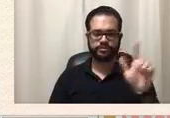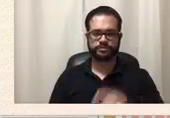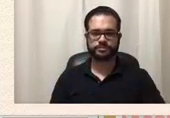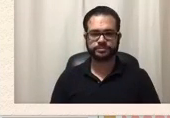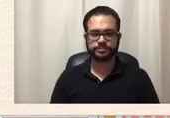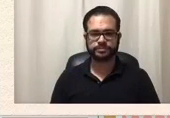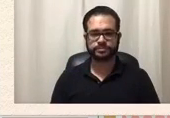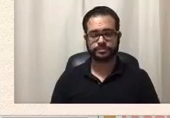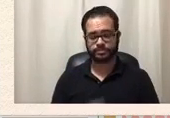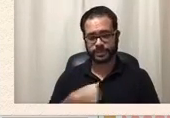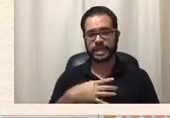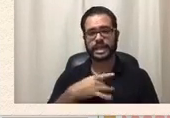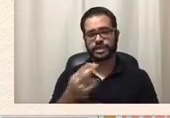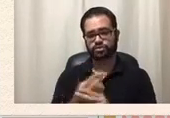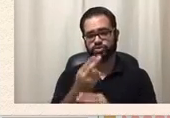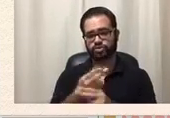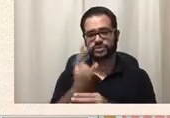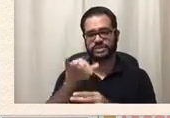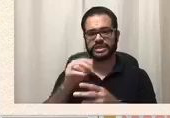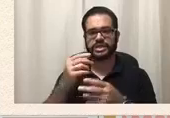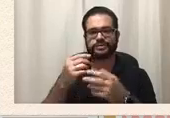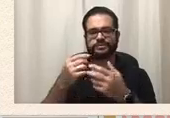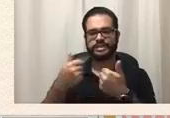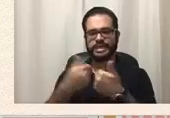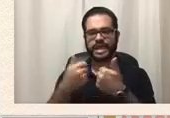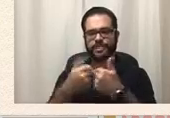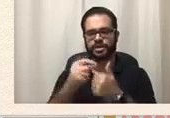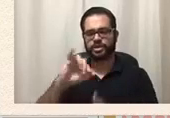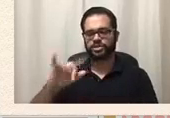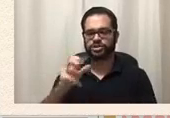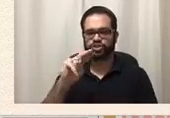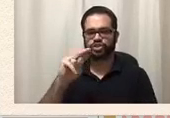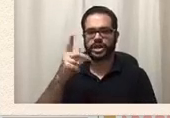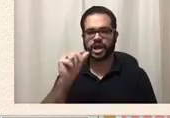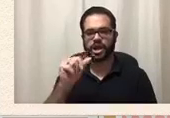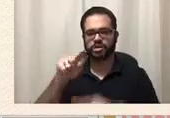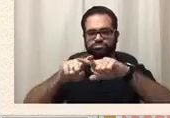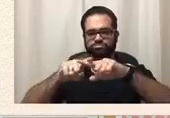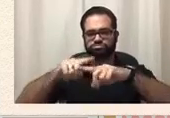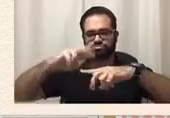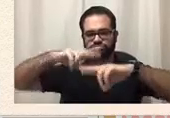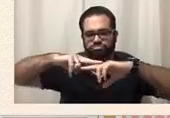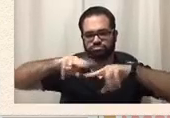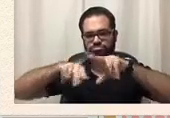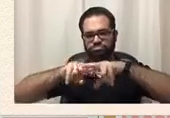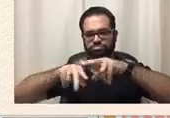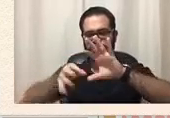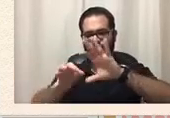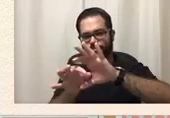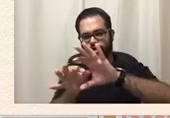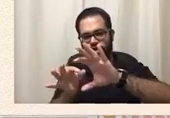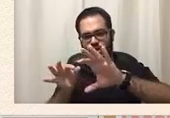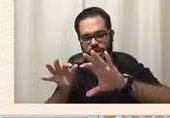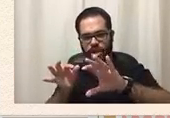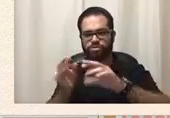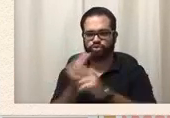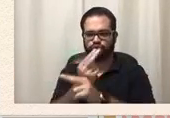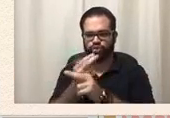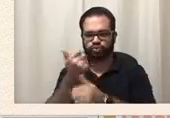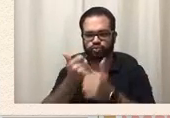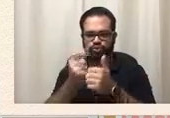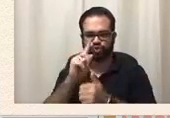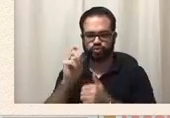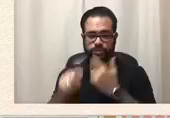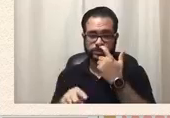Jenga, where you can write the WH questions on the Jenga blocks. You can pull it from the side, or you can even write the WH questions